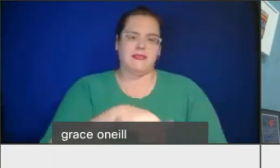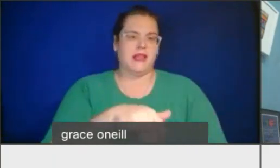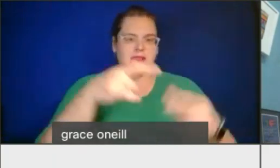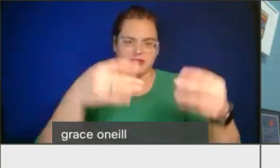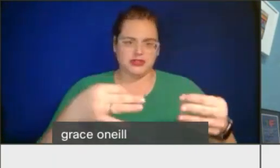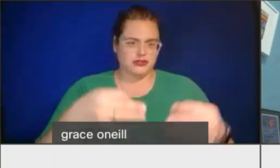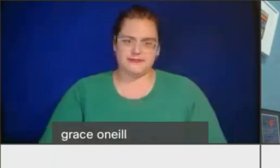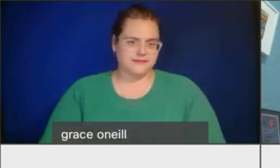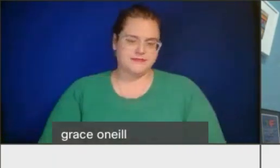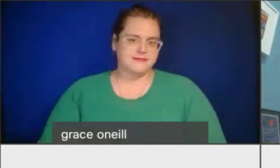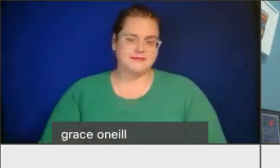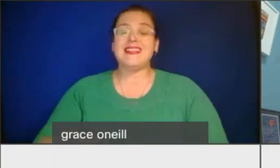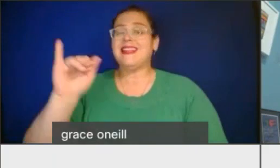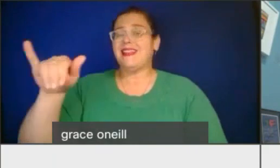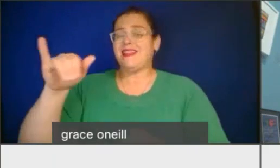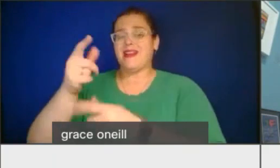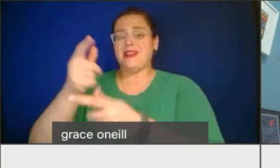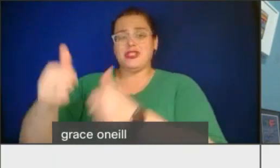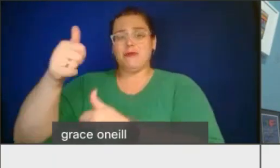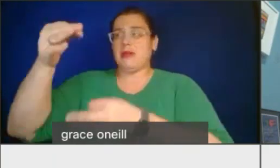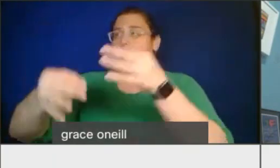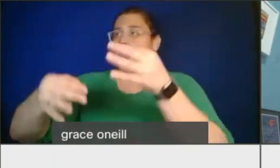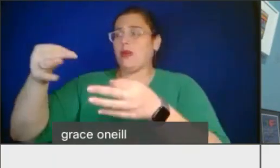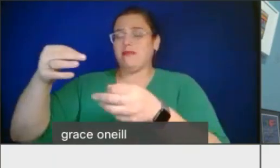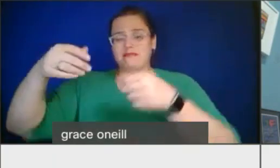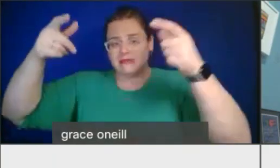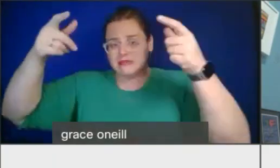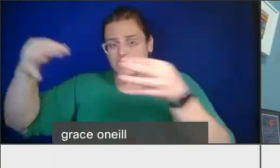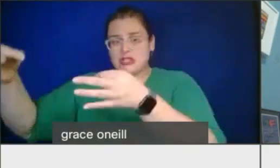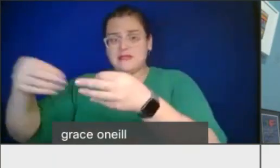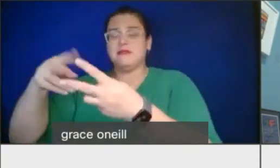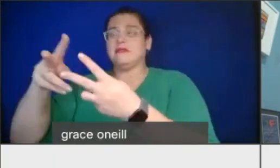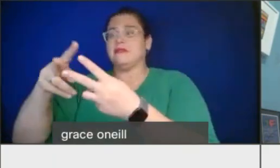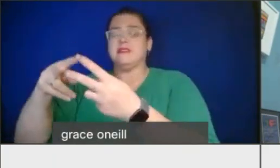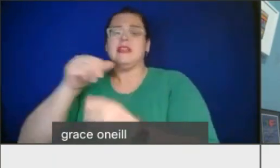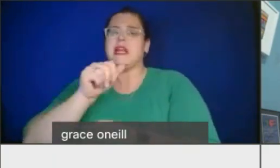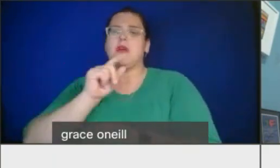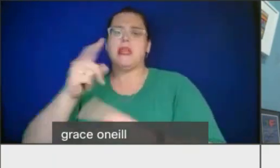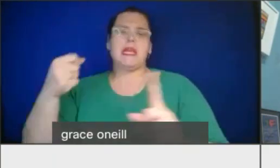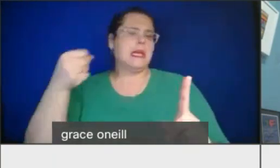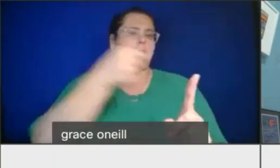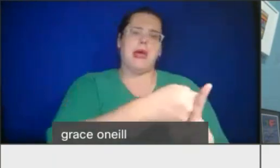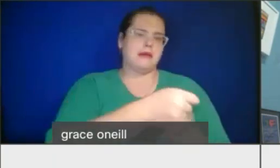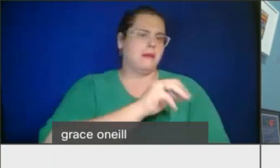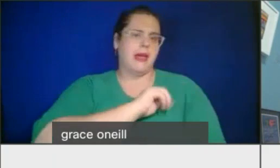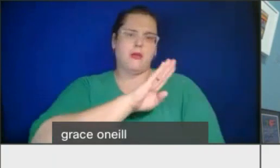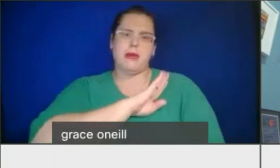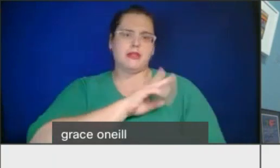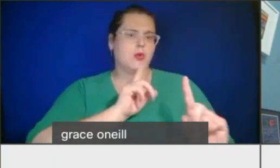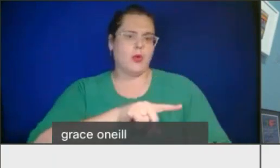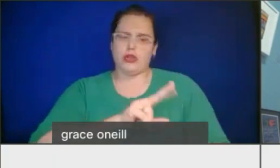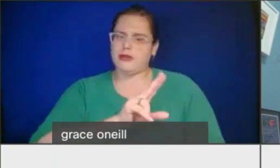that ruling really has no effect on the mayor's orders